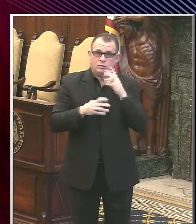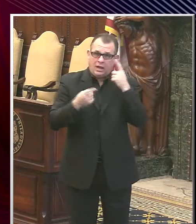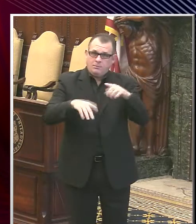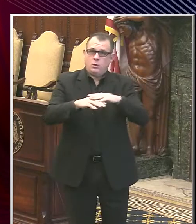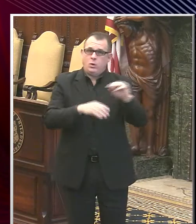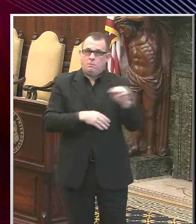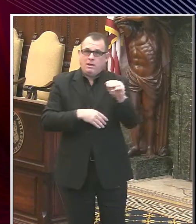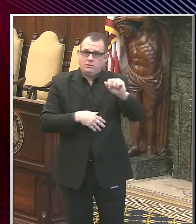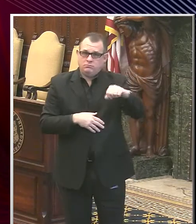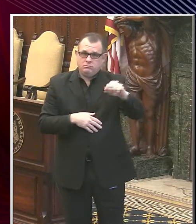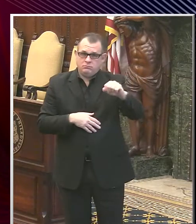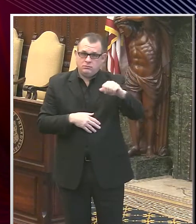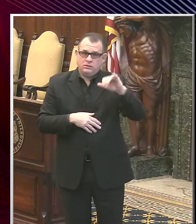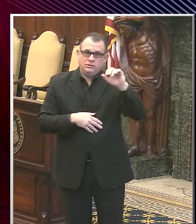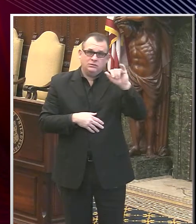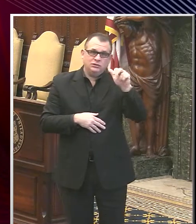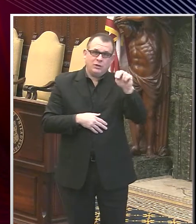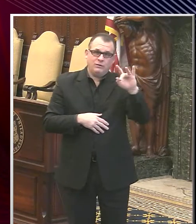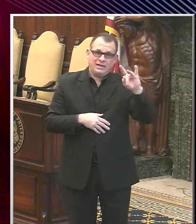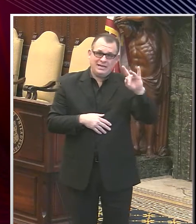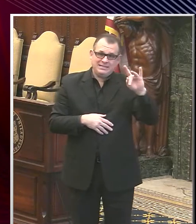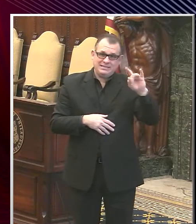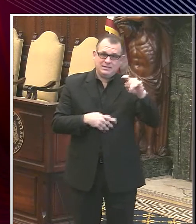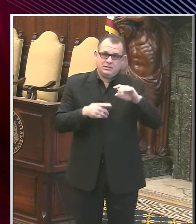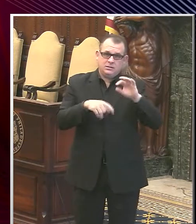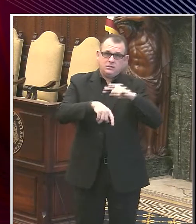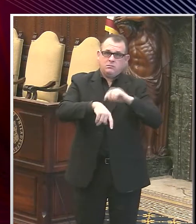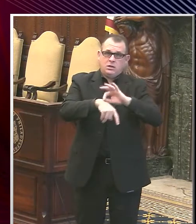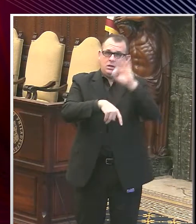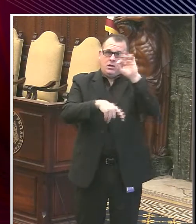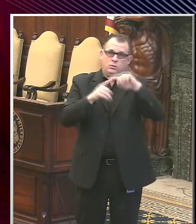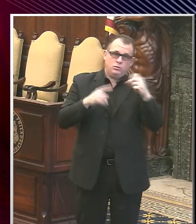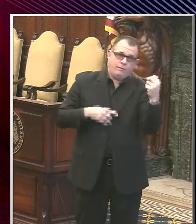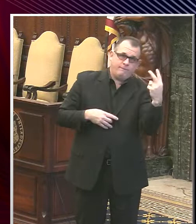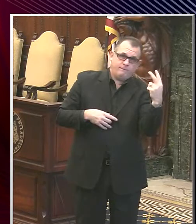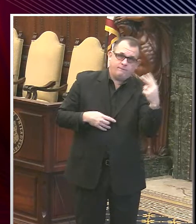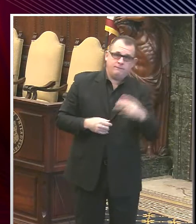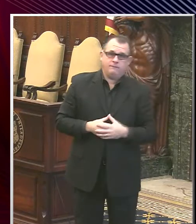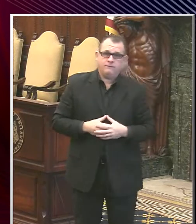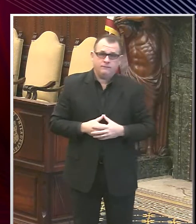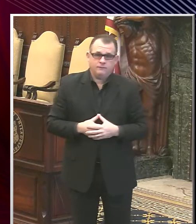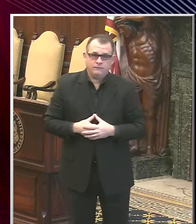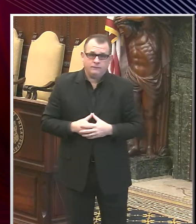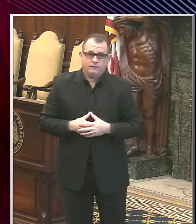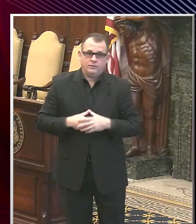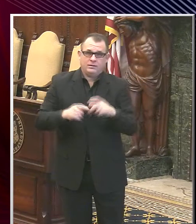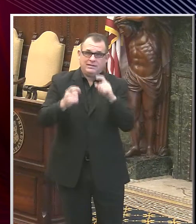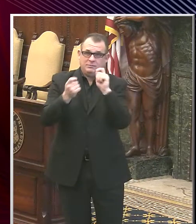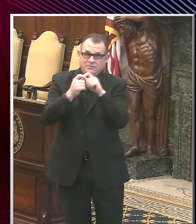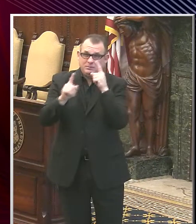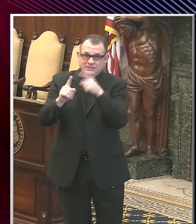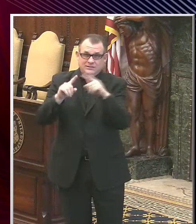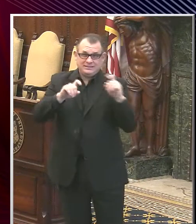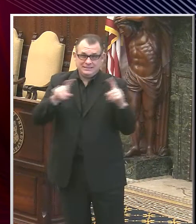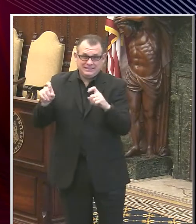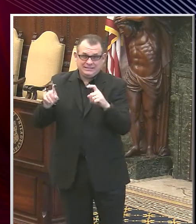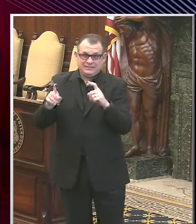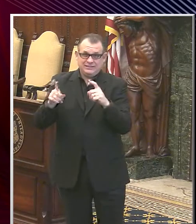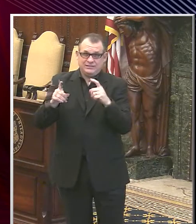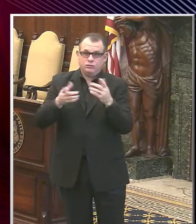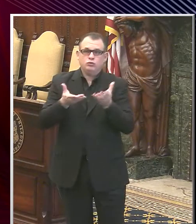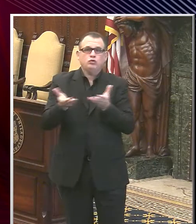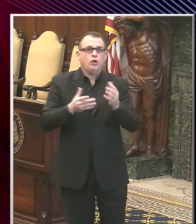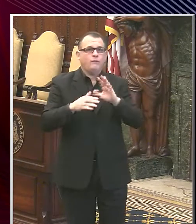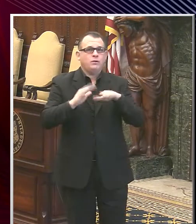MLK Day, Monday, January 18th, from 9 a.m. till noon. This testing will specifically target underserved